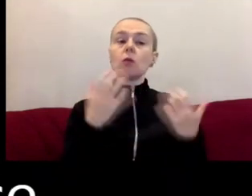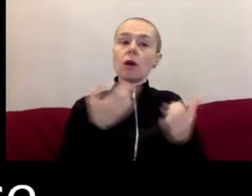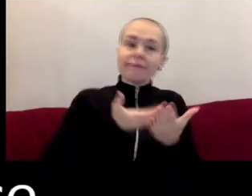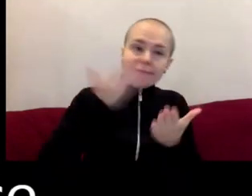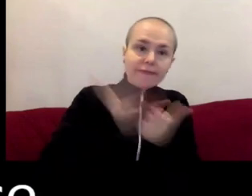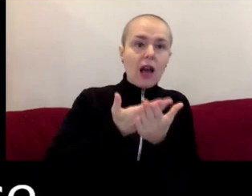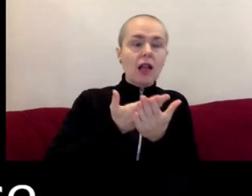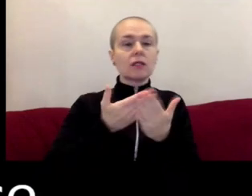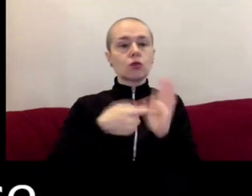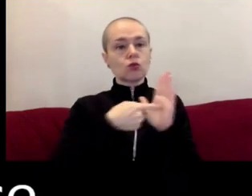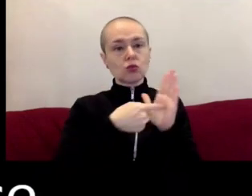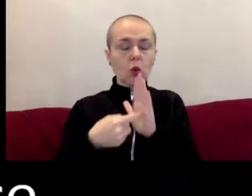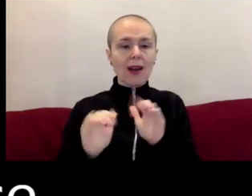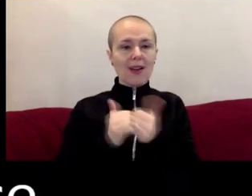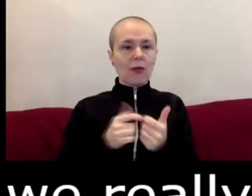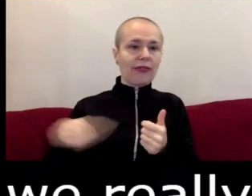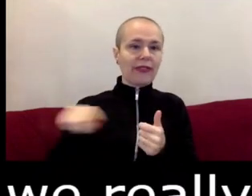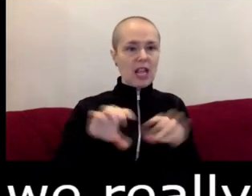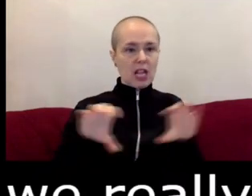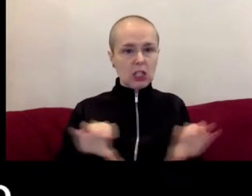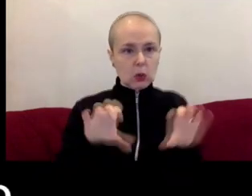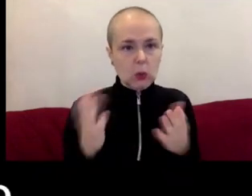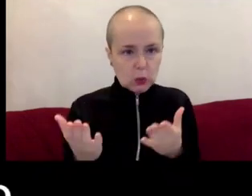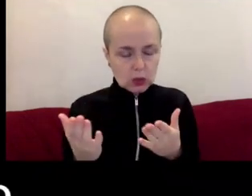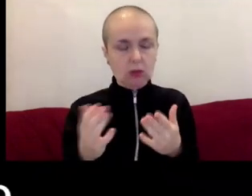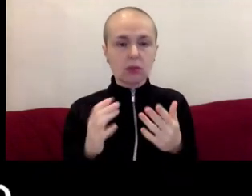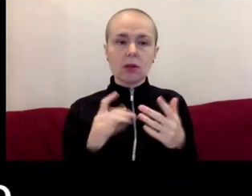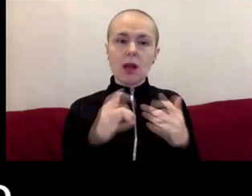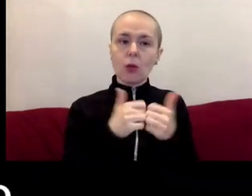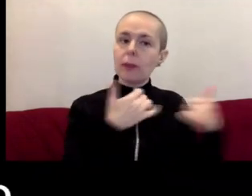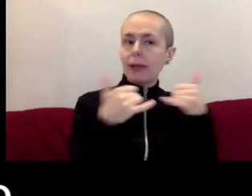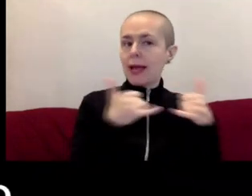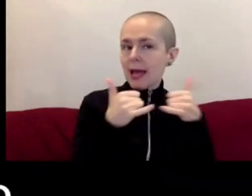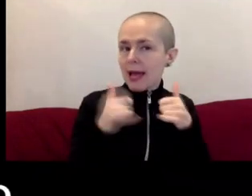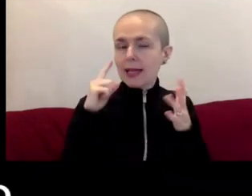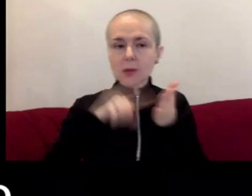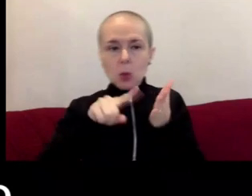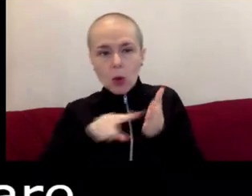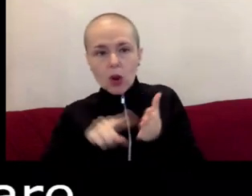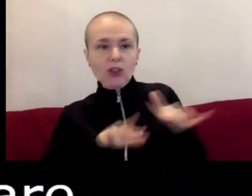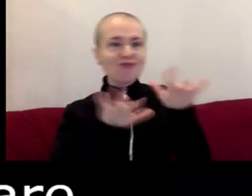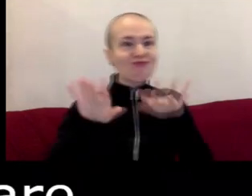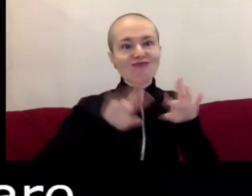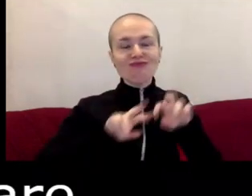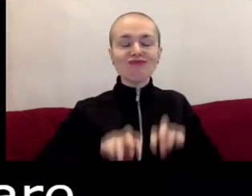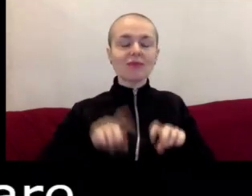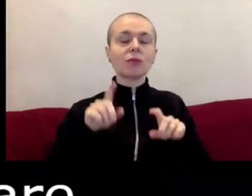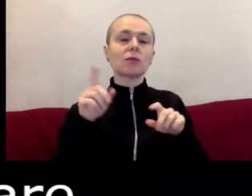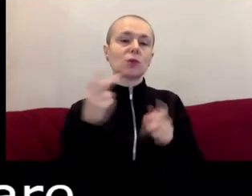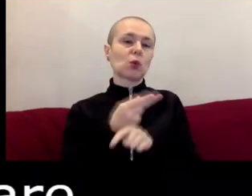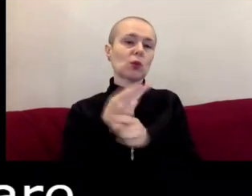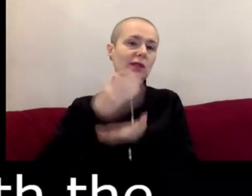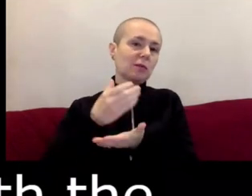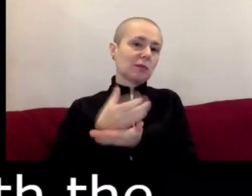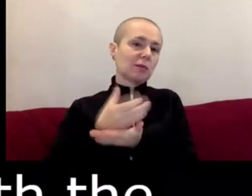validate all those different ways that kids are playing and exploring with the cups.